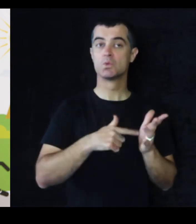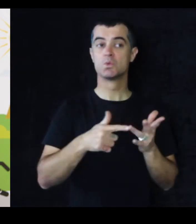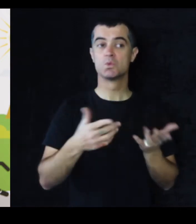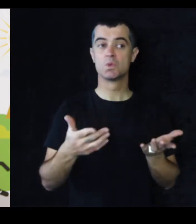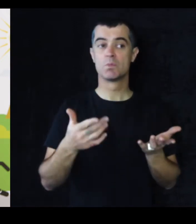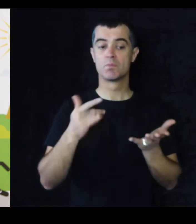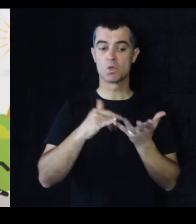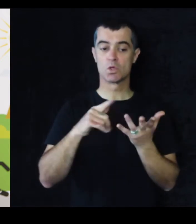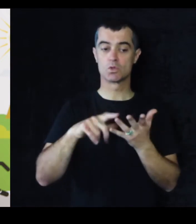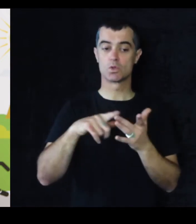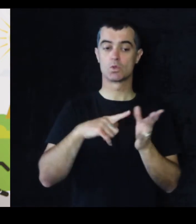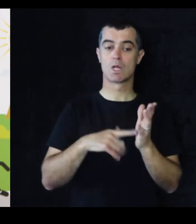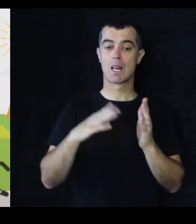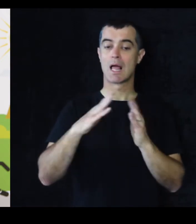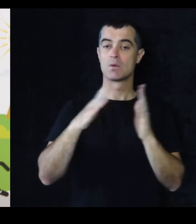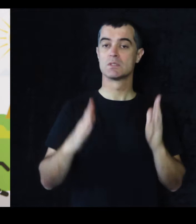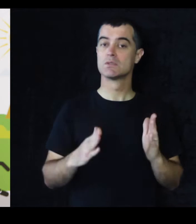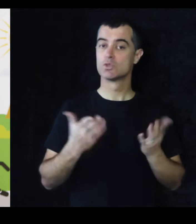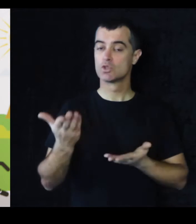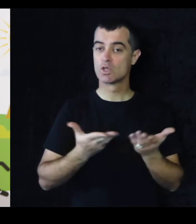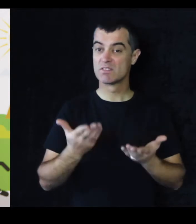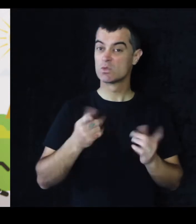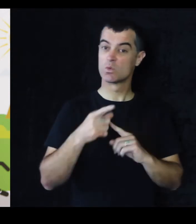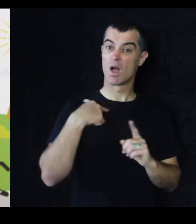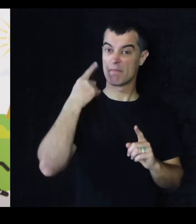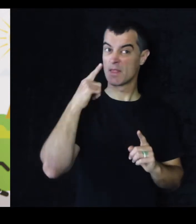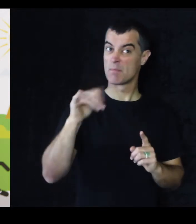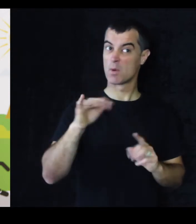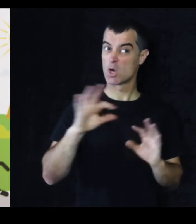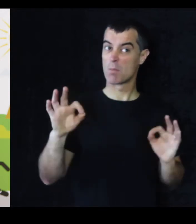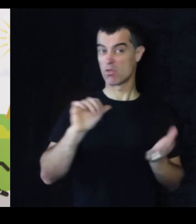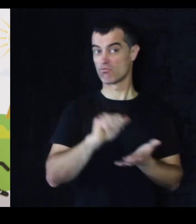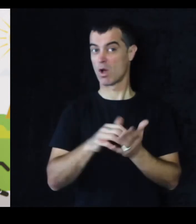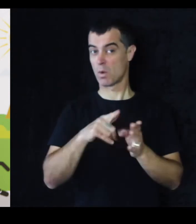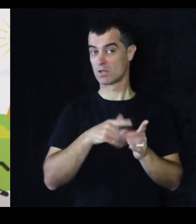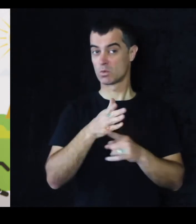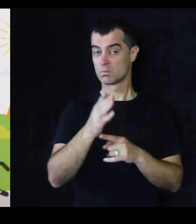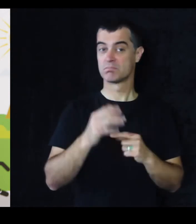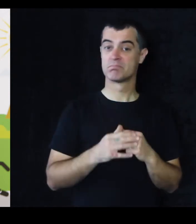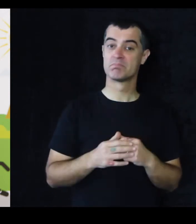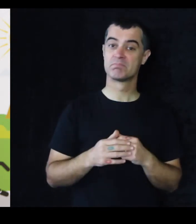a social housing service, but I also think that might not be the way to go as well.